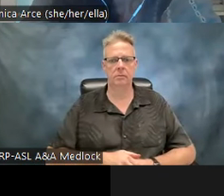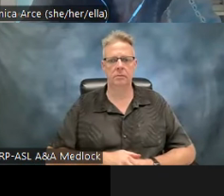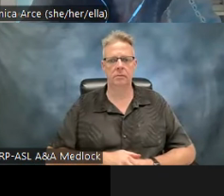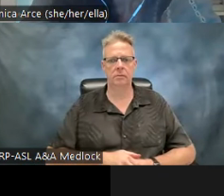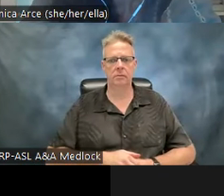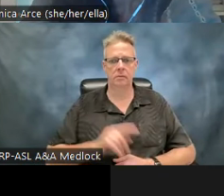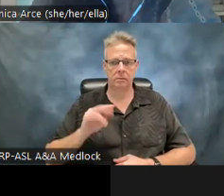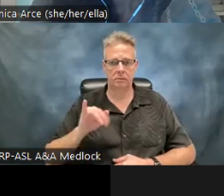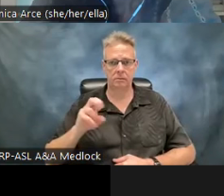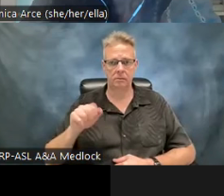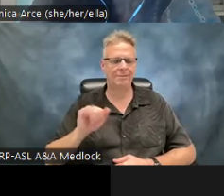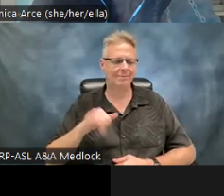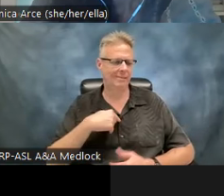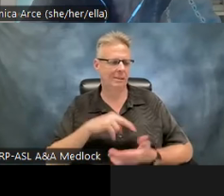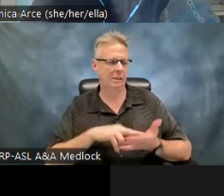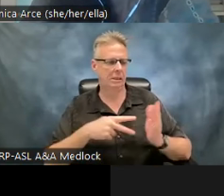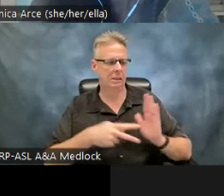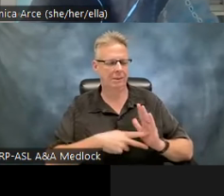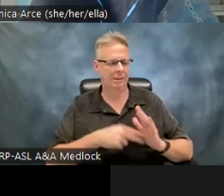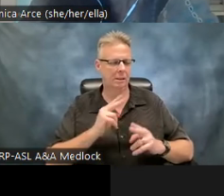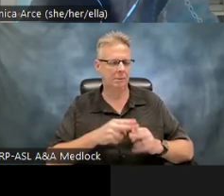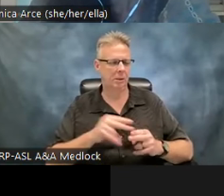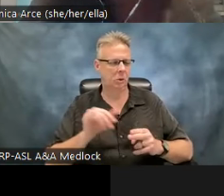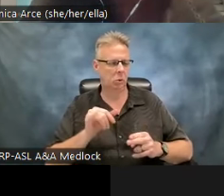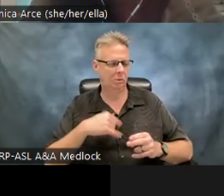That's what I was going to mention.